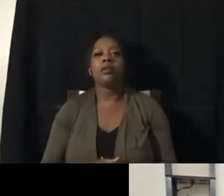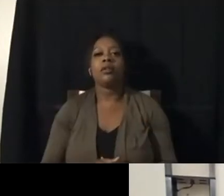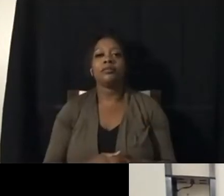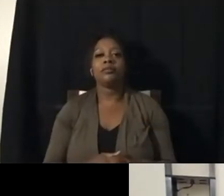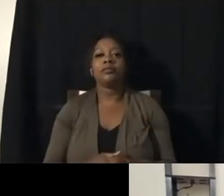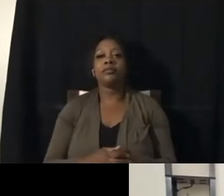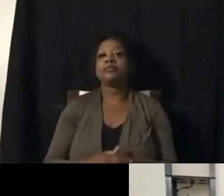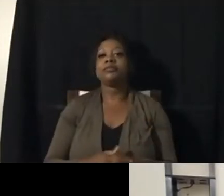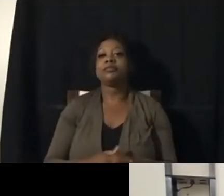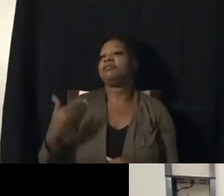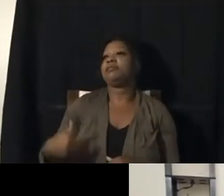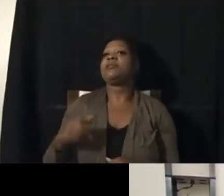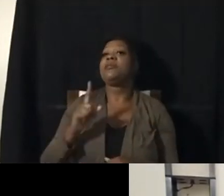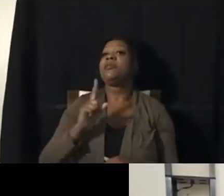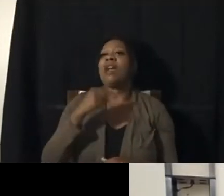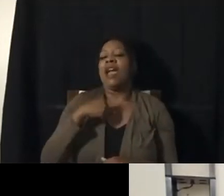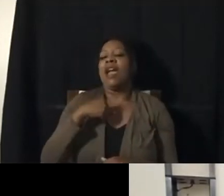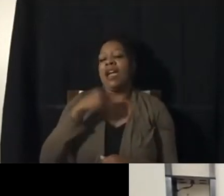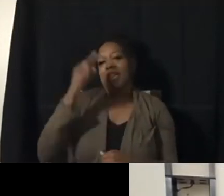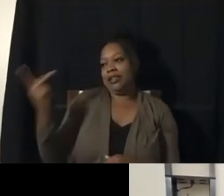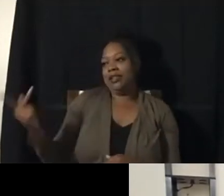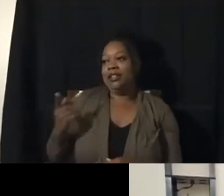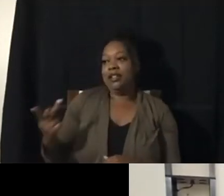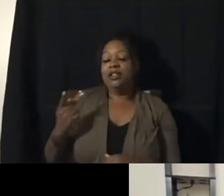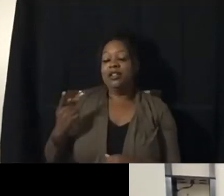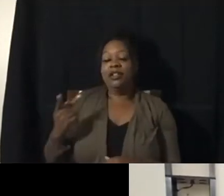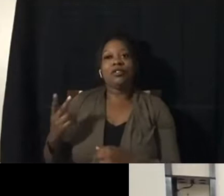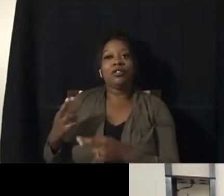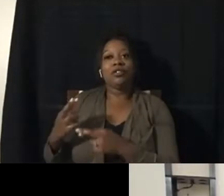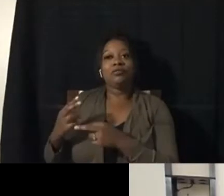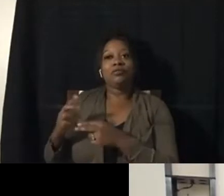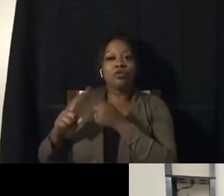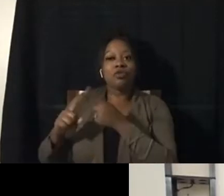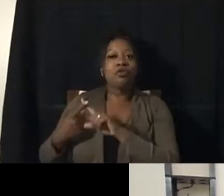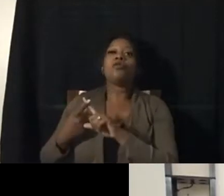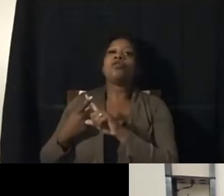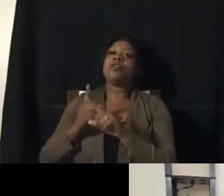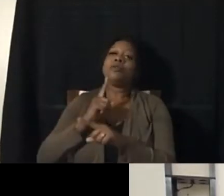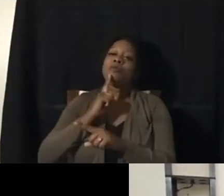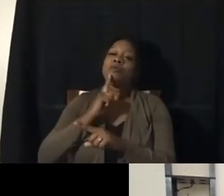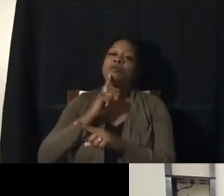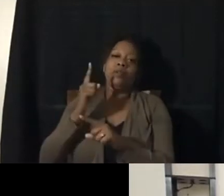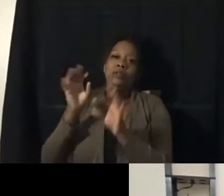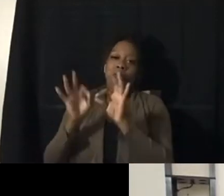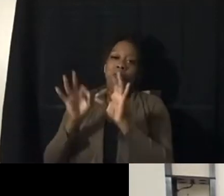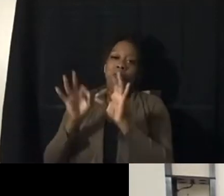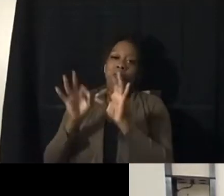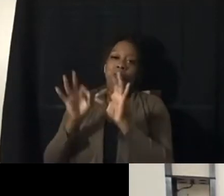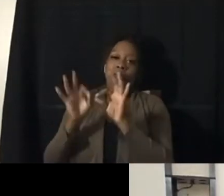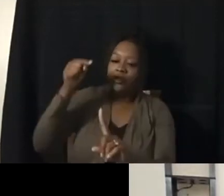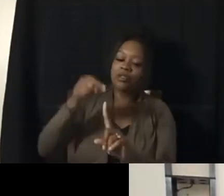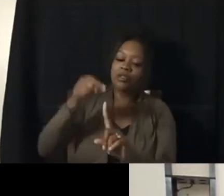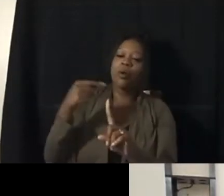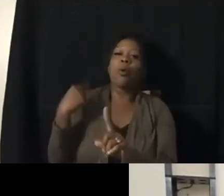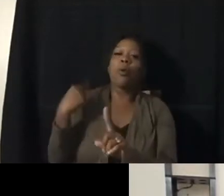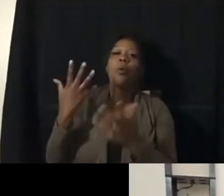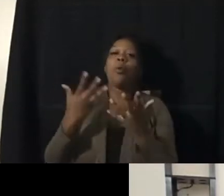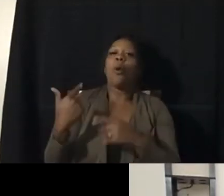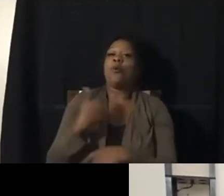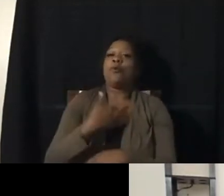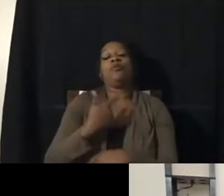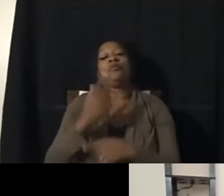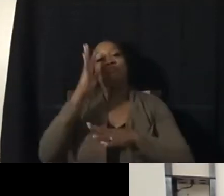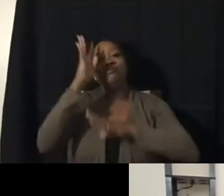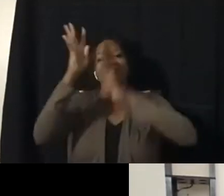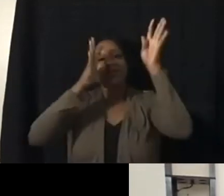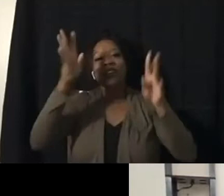I think our friendship is really at the core of the intimacy of what we've been able to craft, and I'll let Steve really speak to this, because